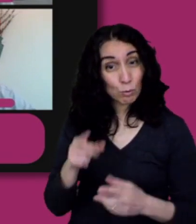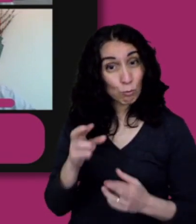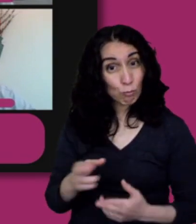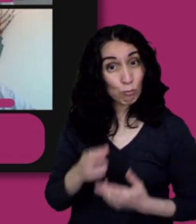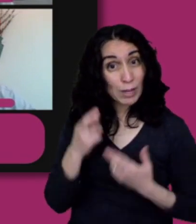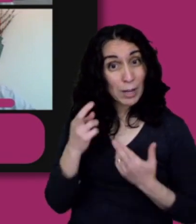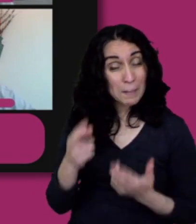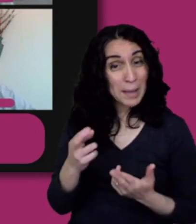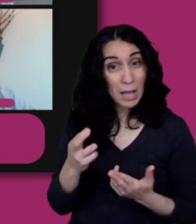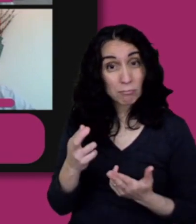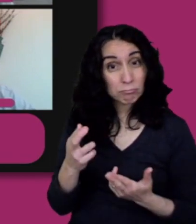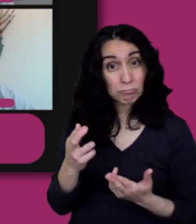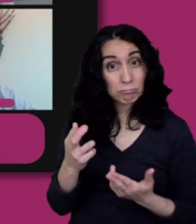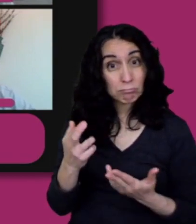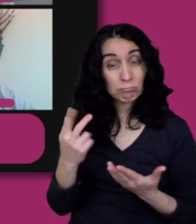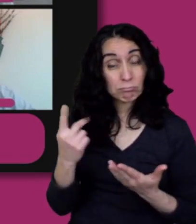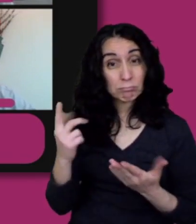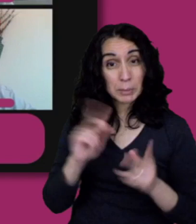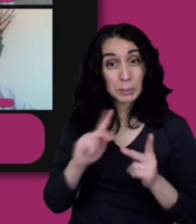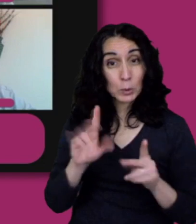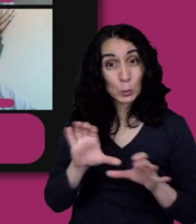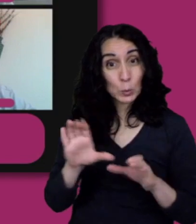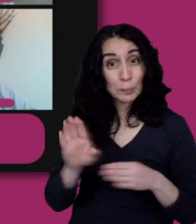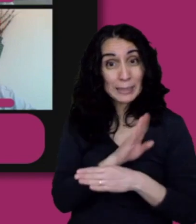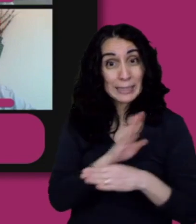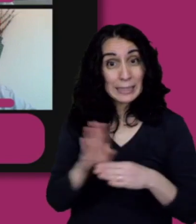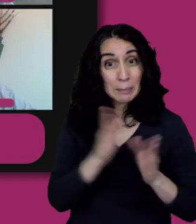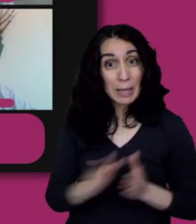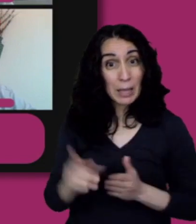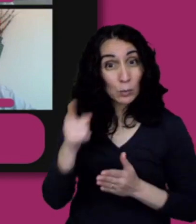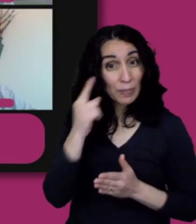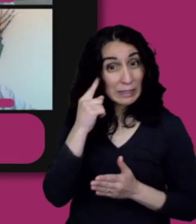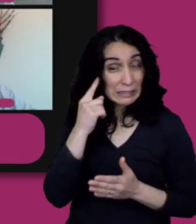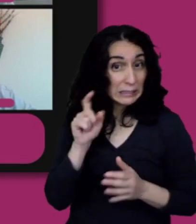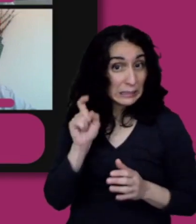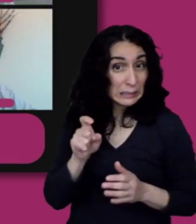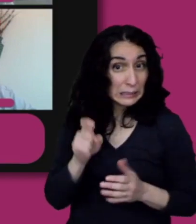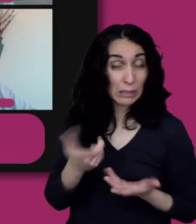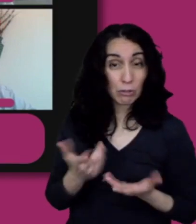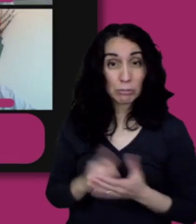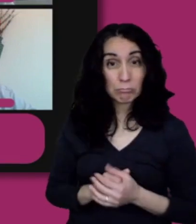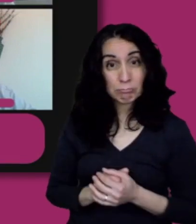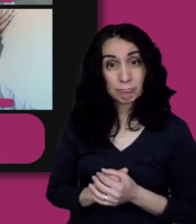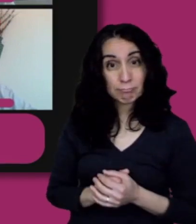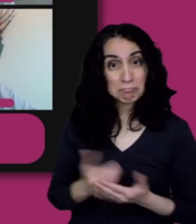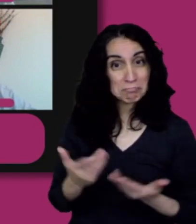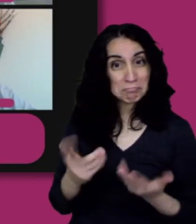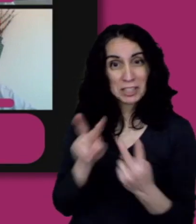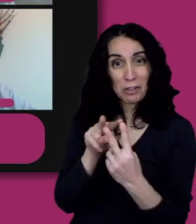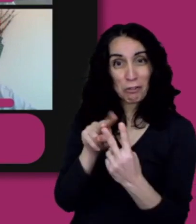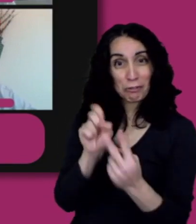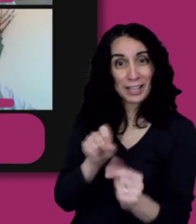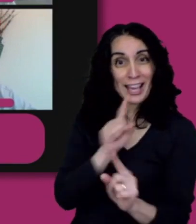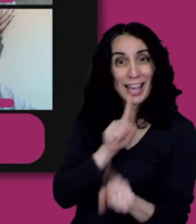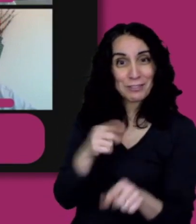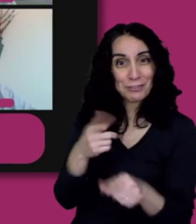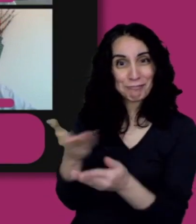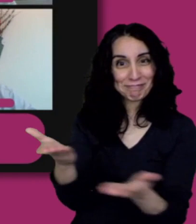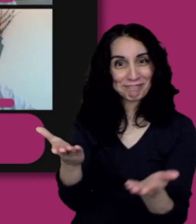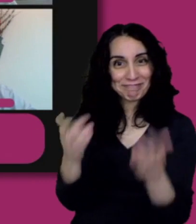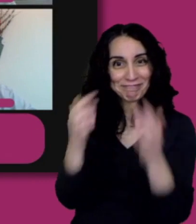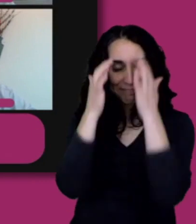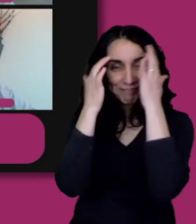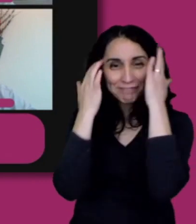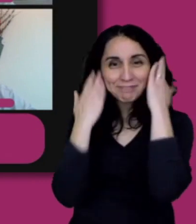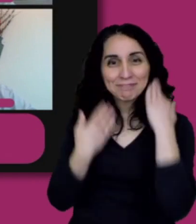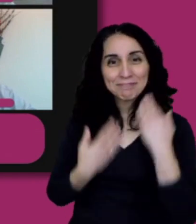recommend someone do a business plan? Do you think business plans are necessary in this space? And either one of you that wants